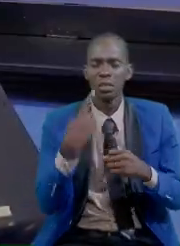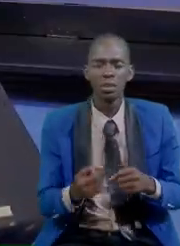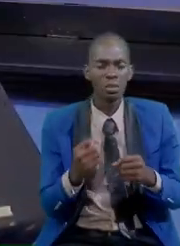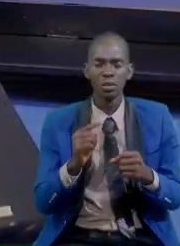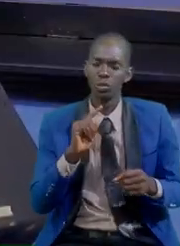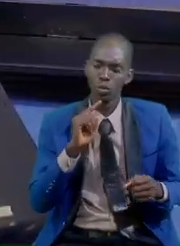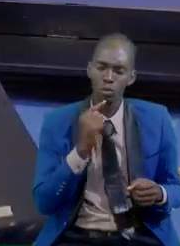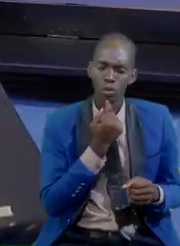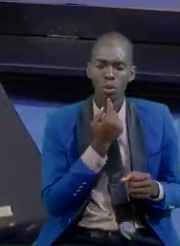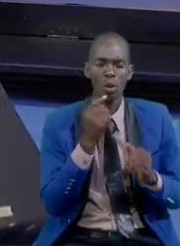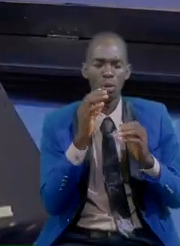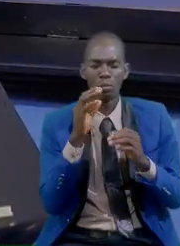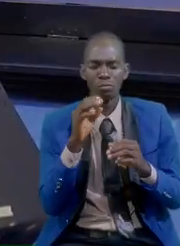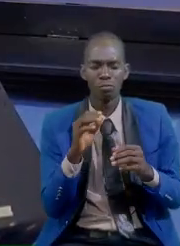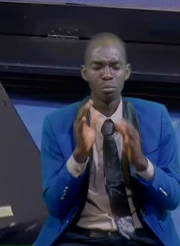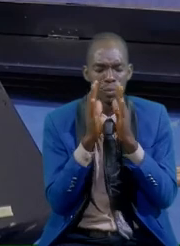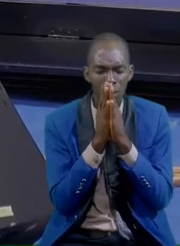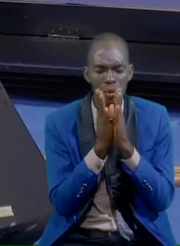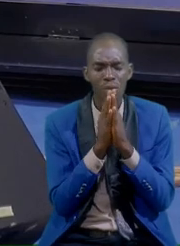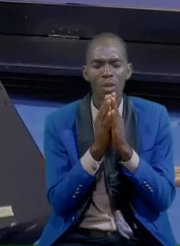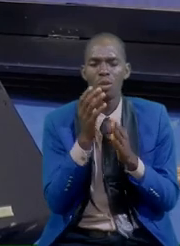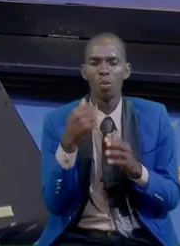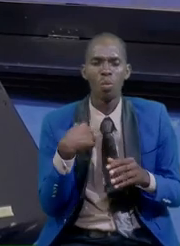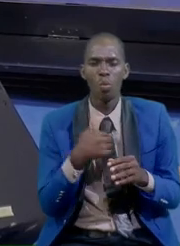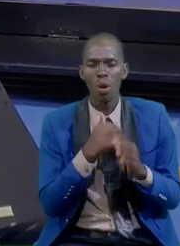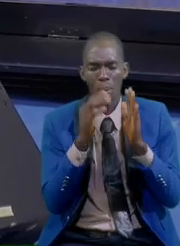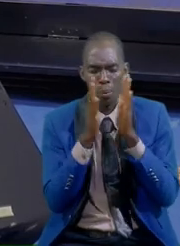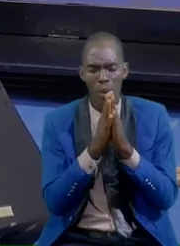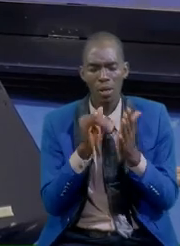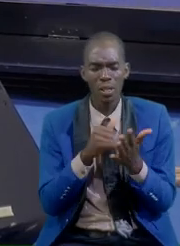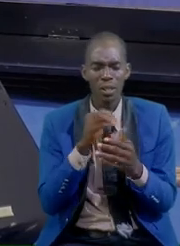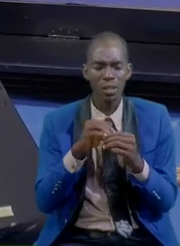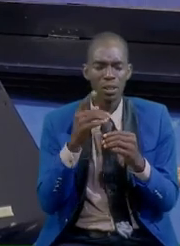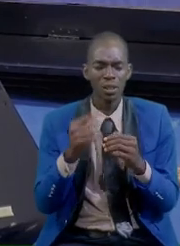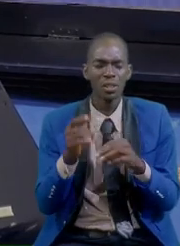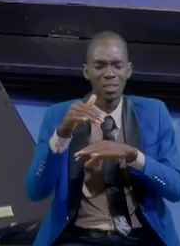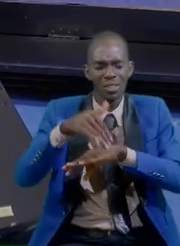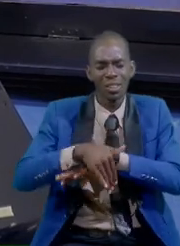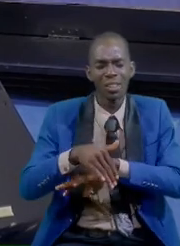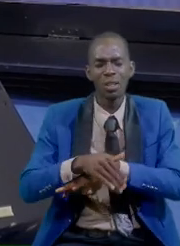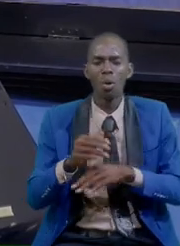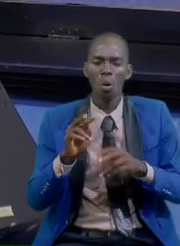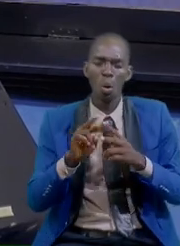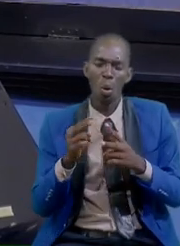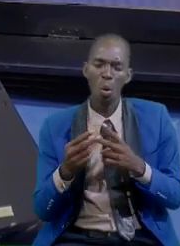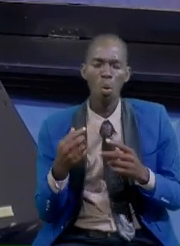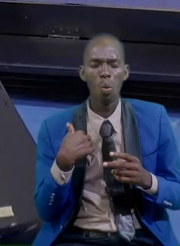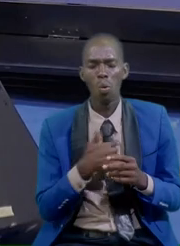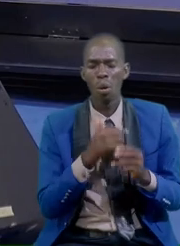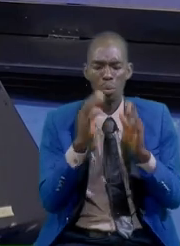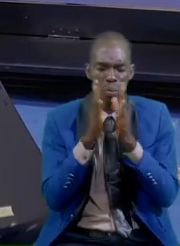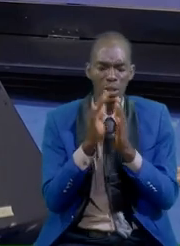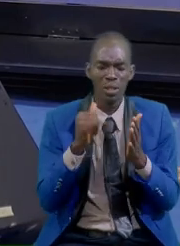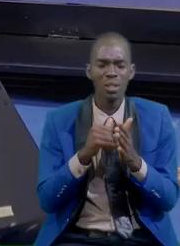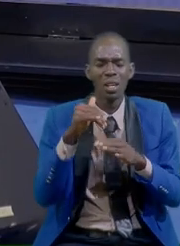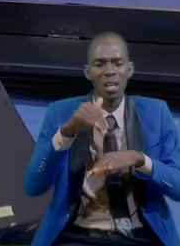the effectual fervent prayer. We pray it in the night like Paul and Silas, or we pray it in the afternoon like Paul and